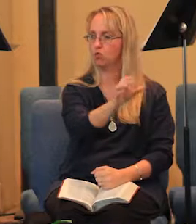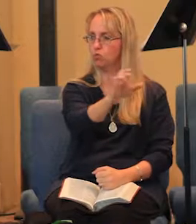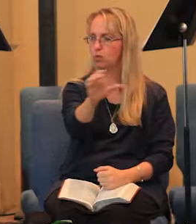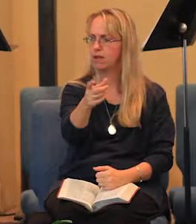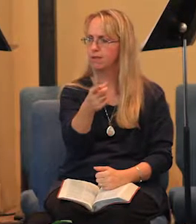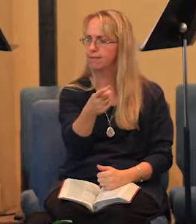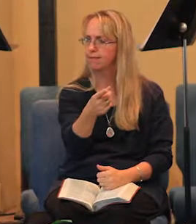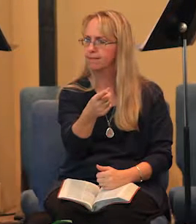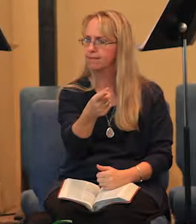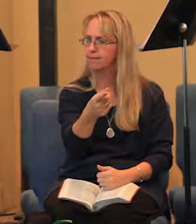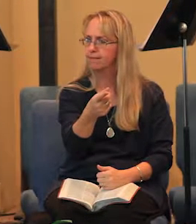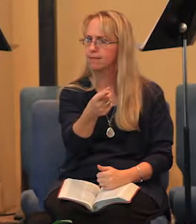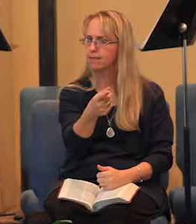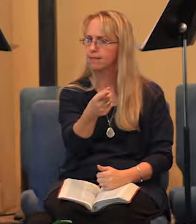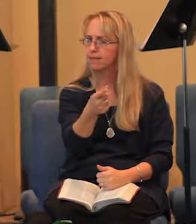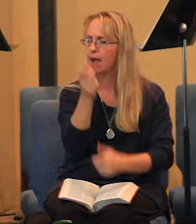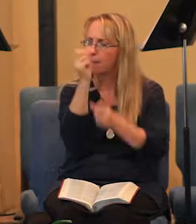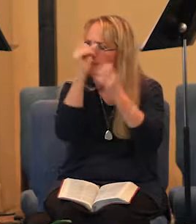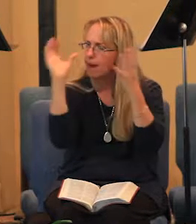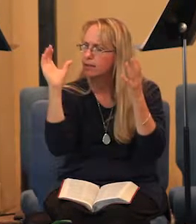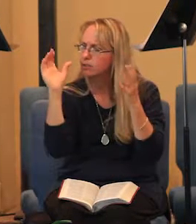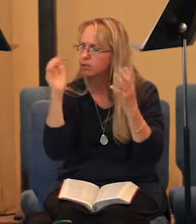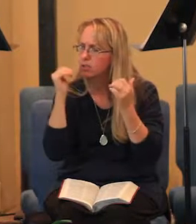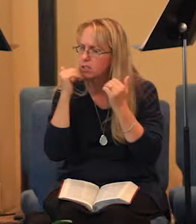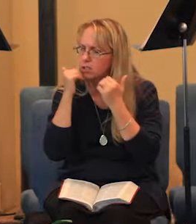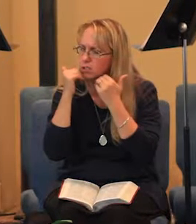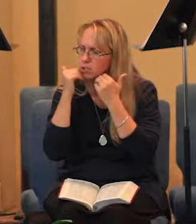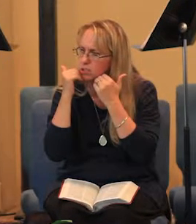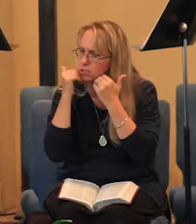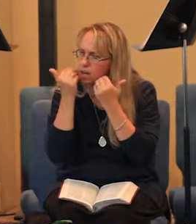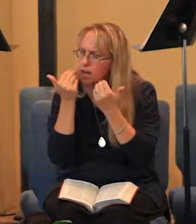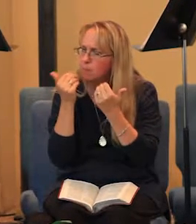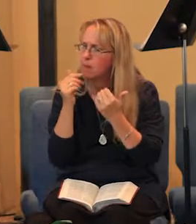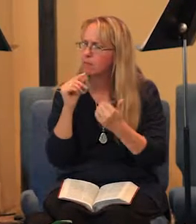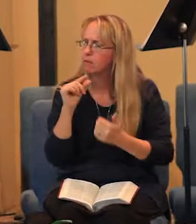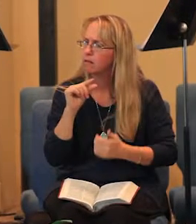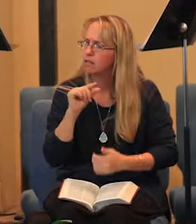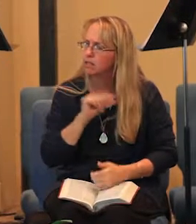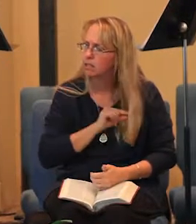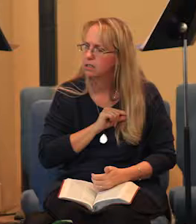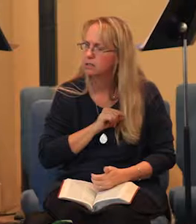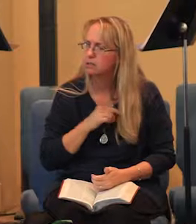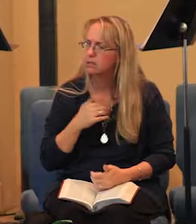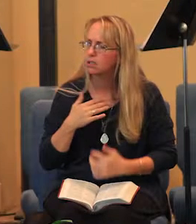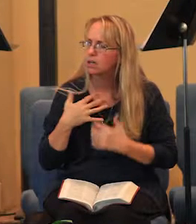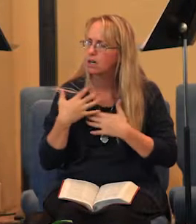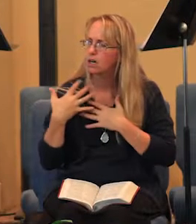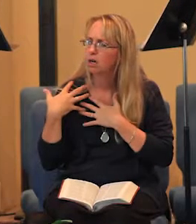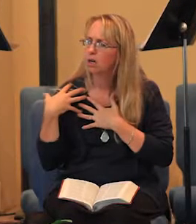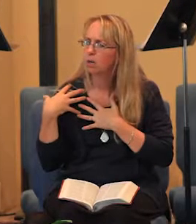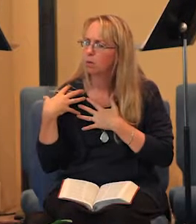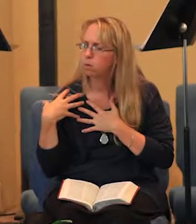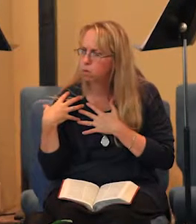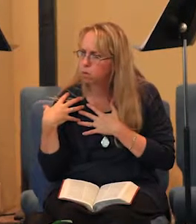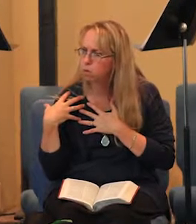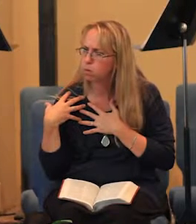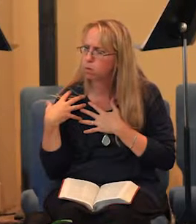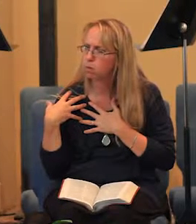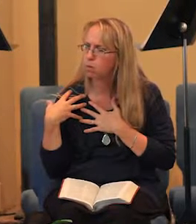And just imagine the shame. Imagine the guilt that some of them felt. The